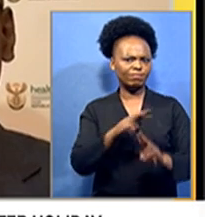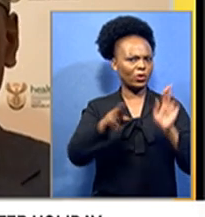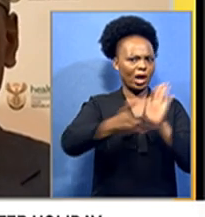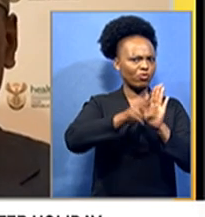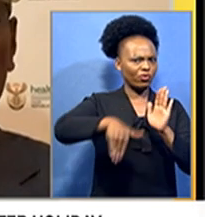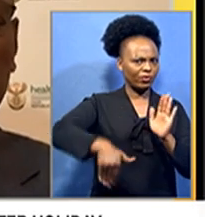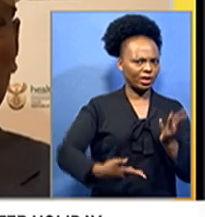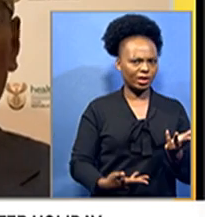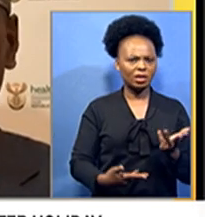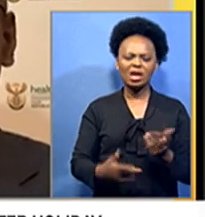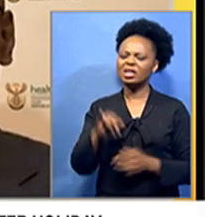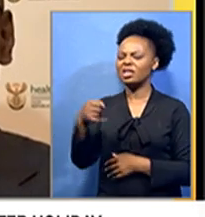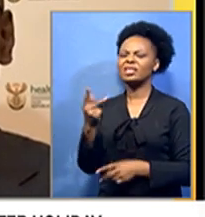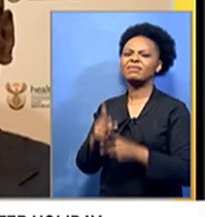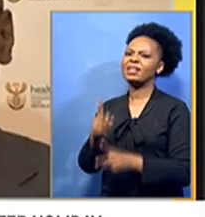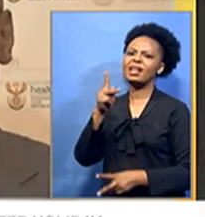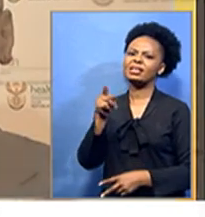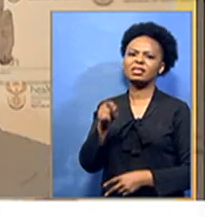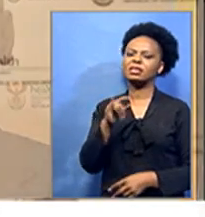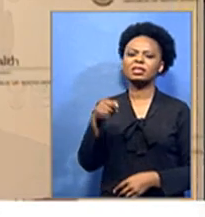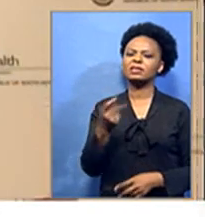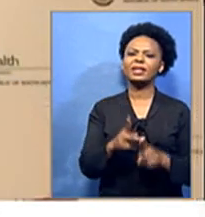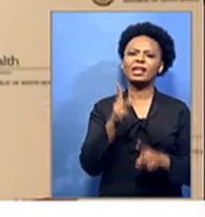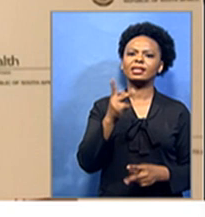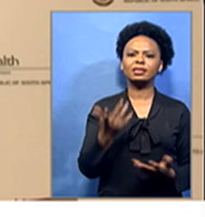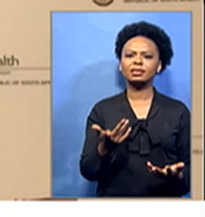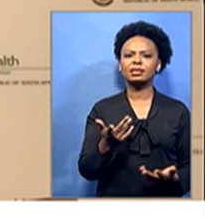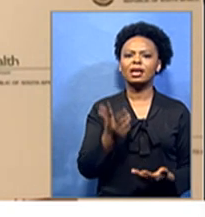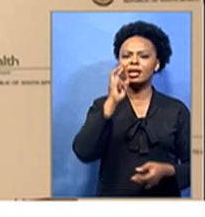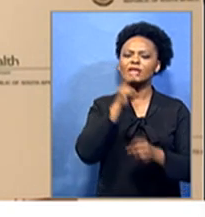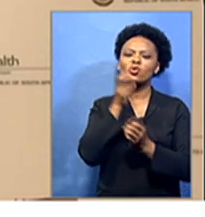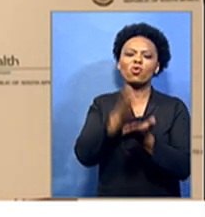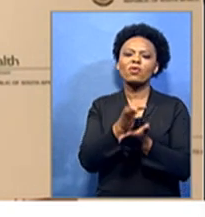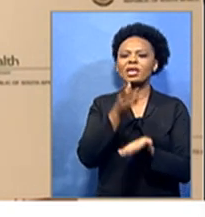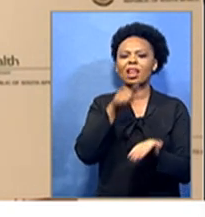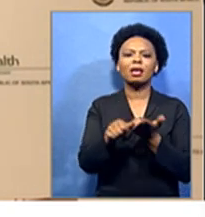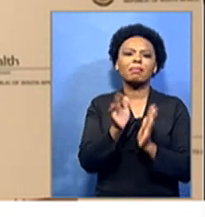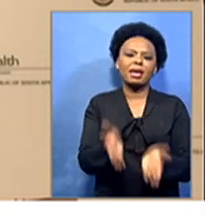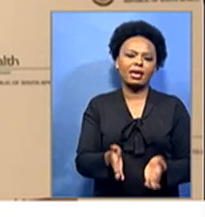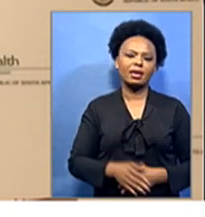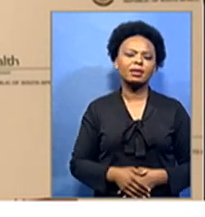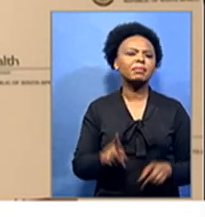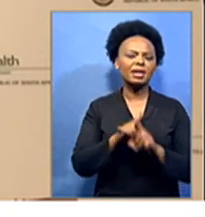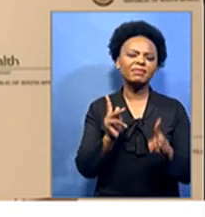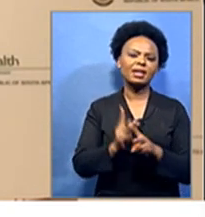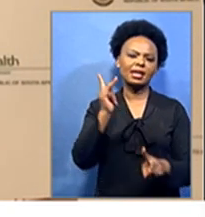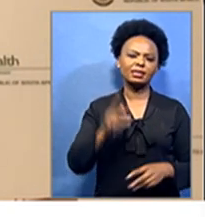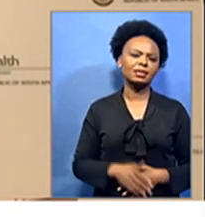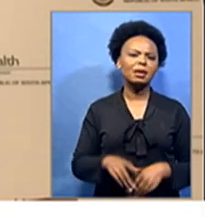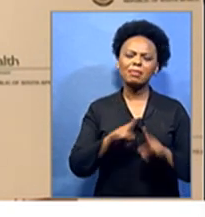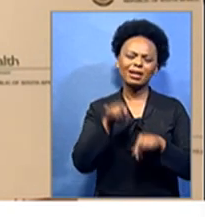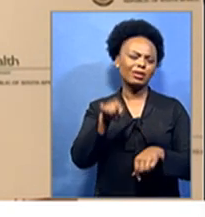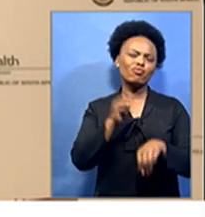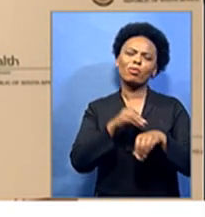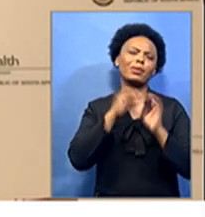far as I was concerned, they actually gave that confirmation a day or so ago. But nevertheless, that's not even a problem. The real issue